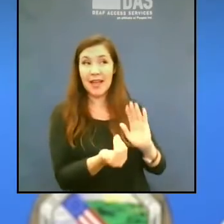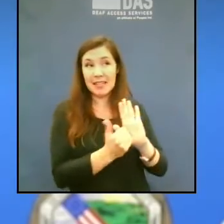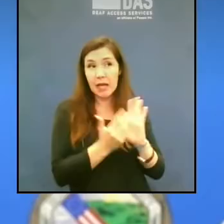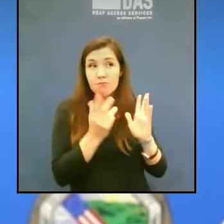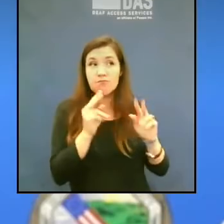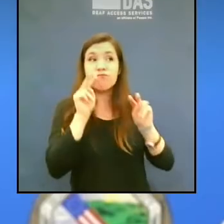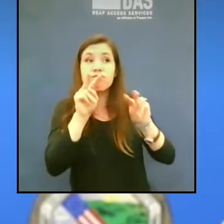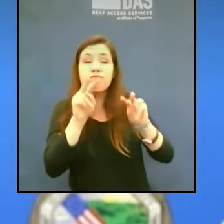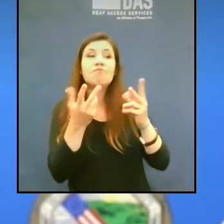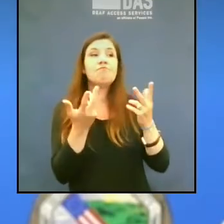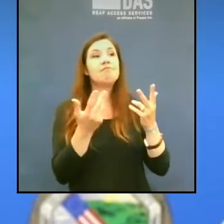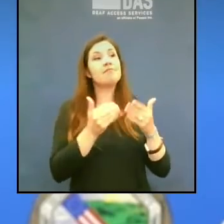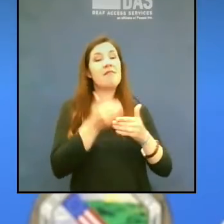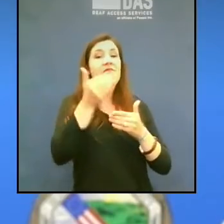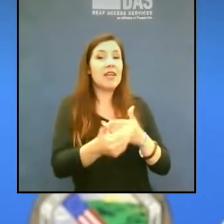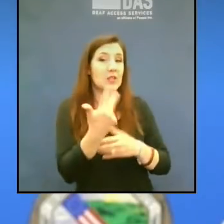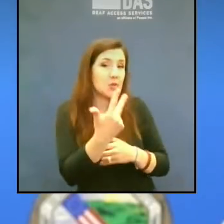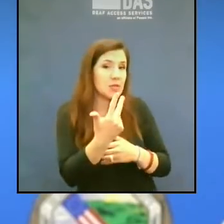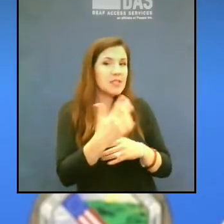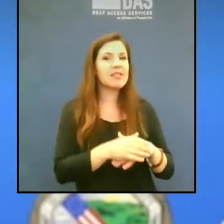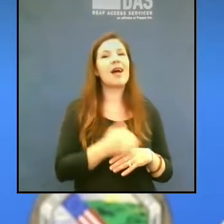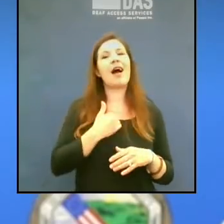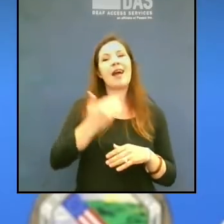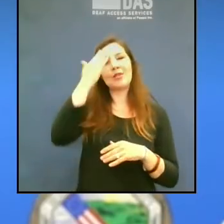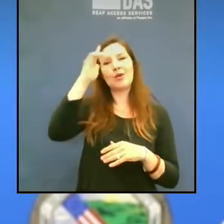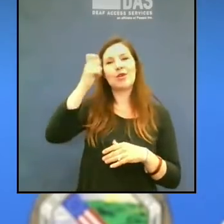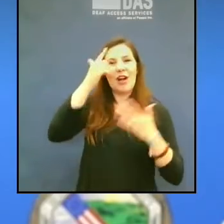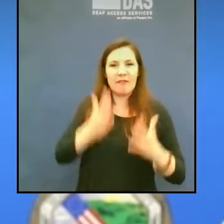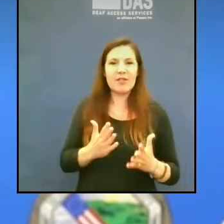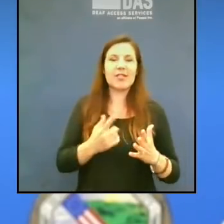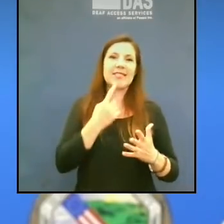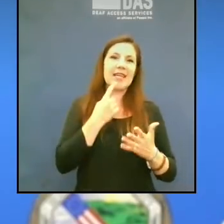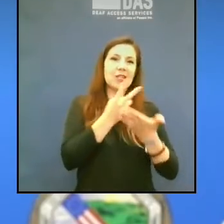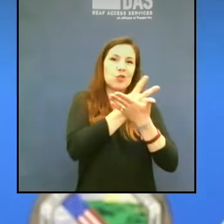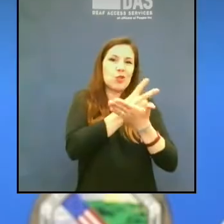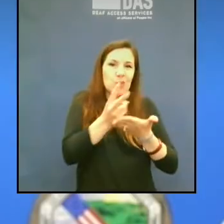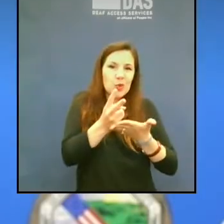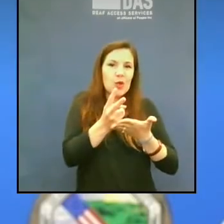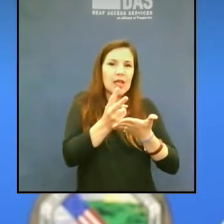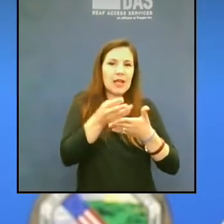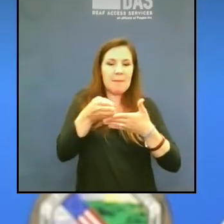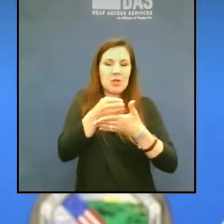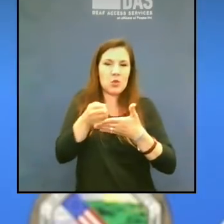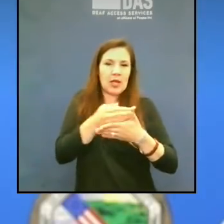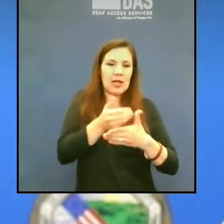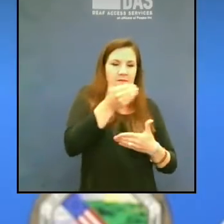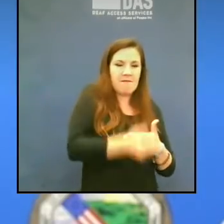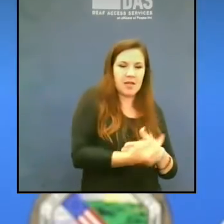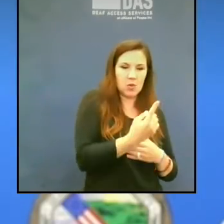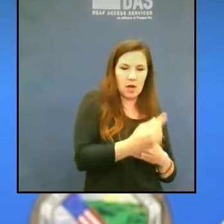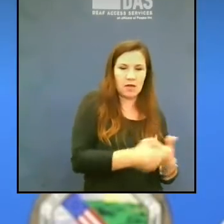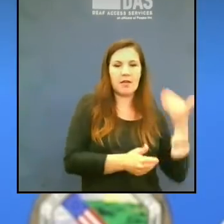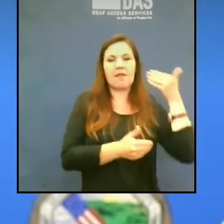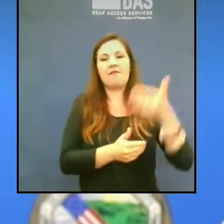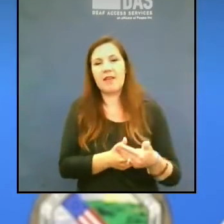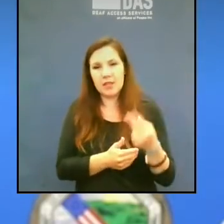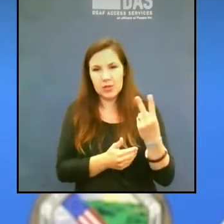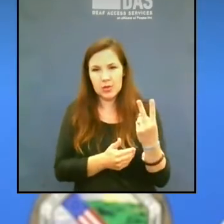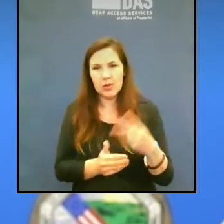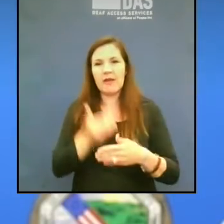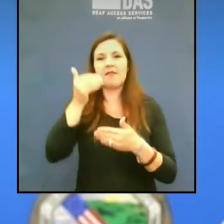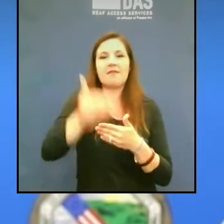We know that the initial phasing parameters set by the governor's office included a 2-week period between phases, and obviously you can't speak